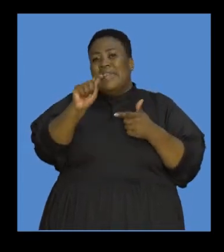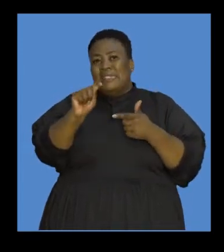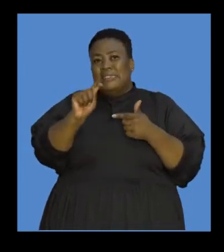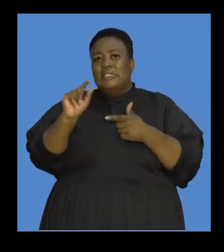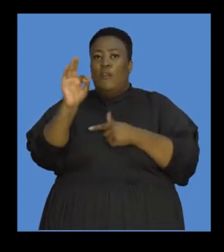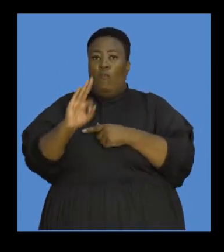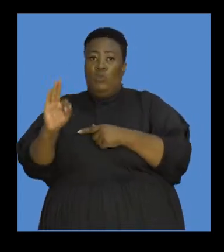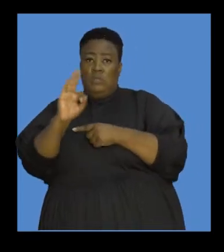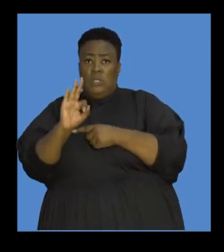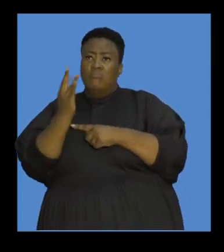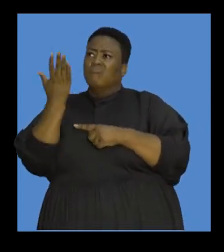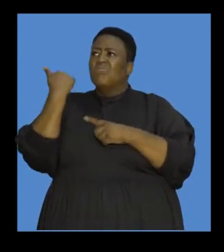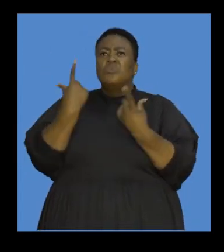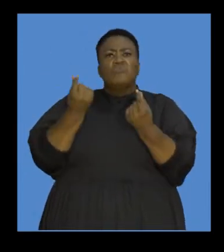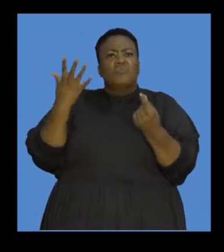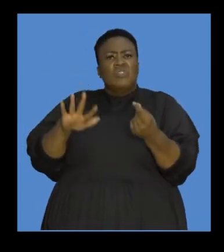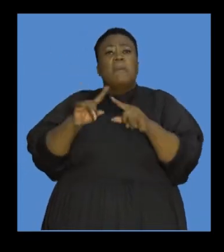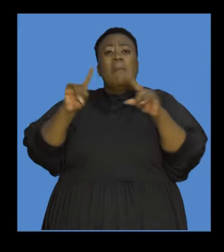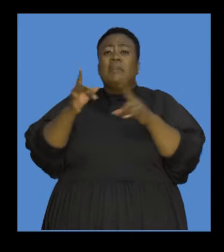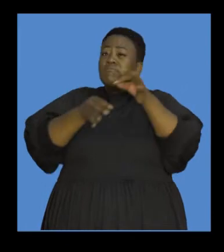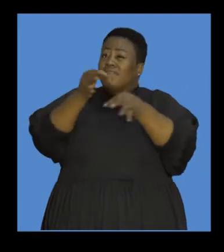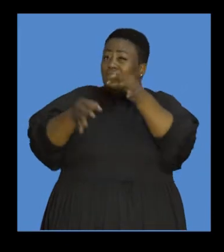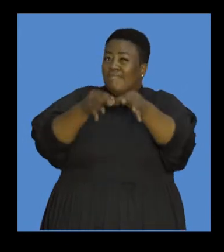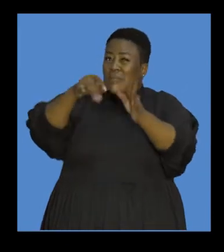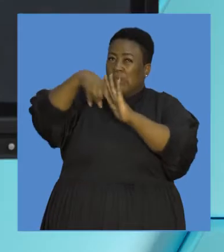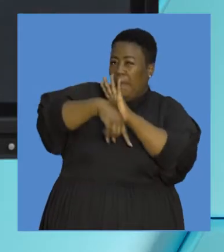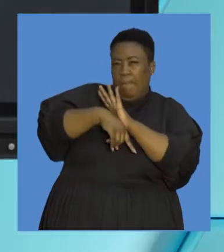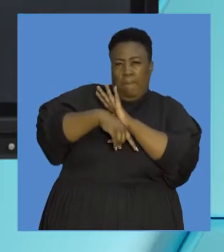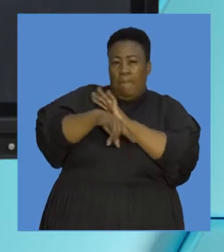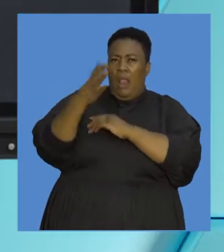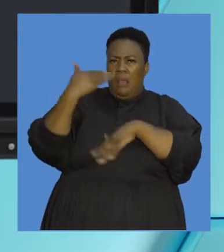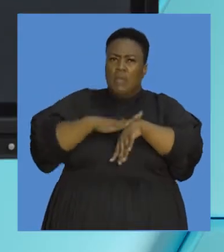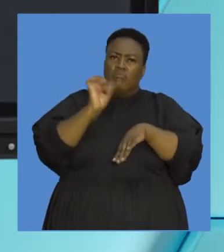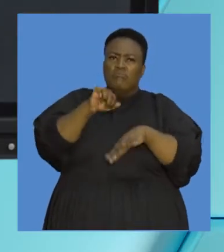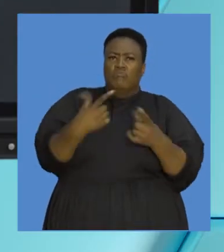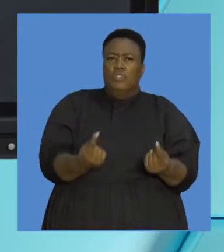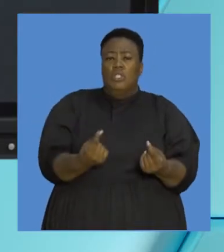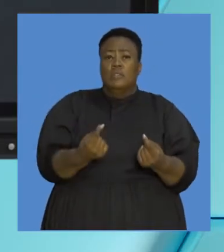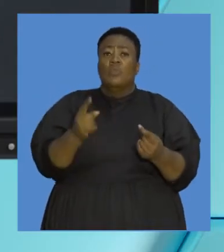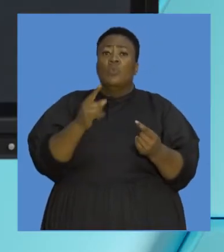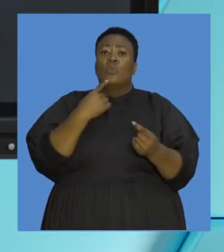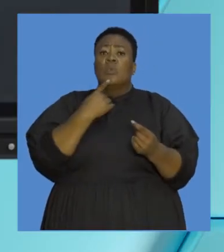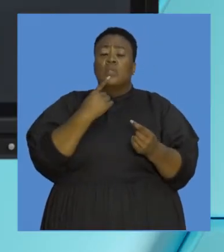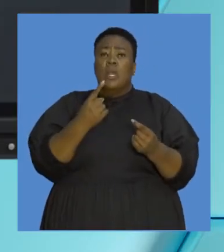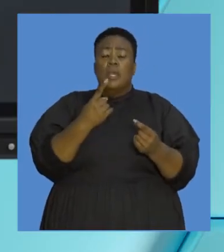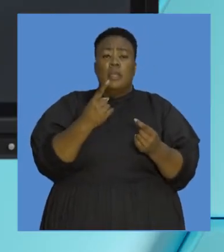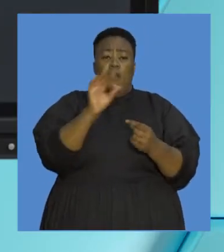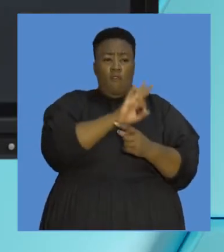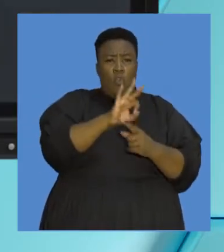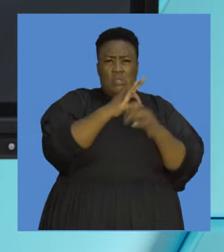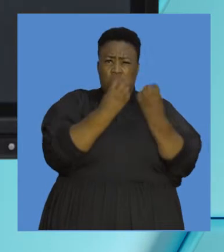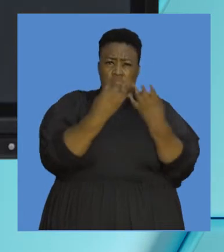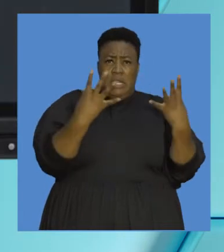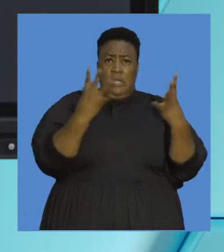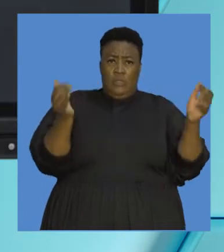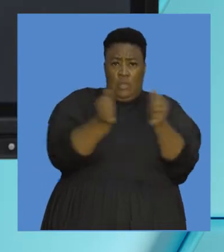We have done net force. We didn't really define it. We did it last time, but it's when we take lots of forces together and we